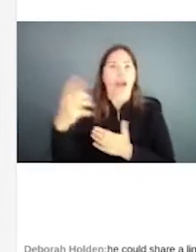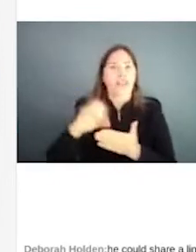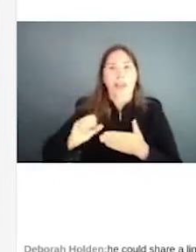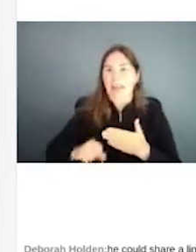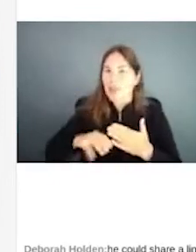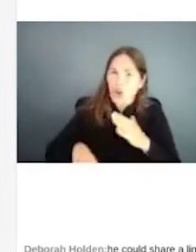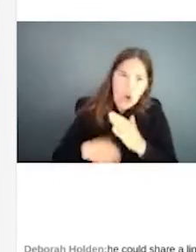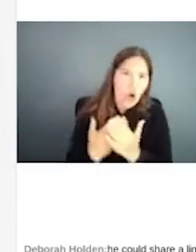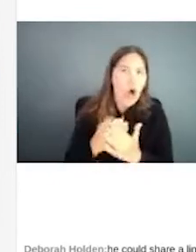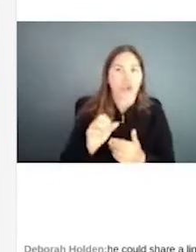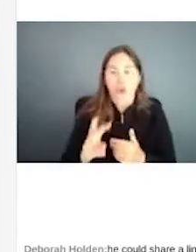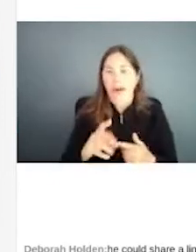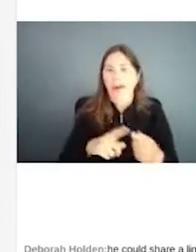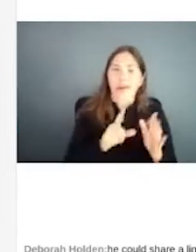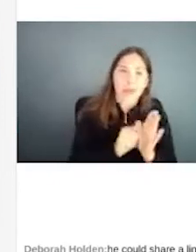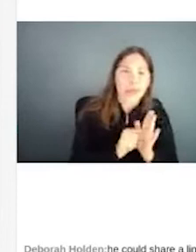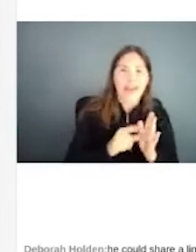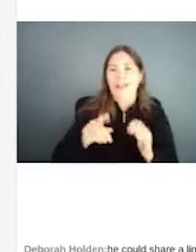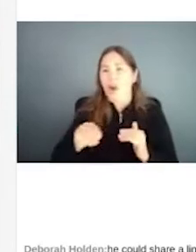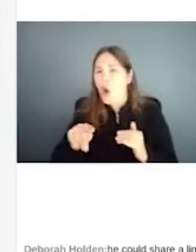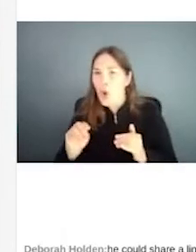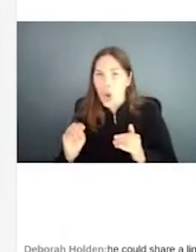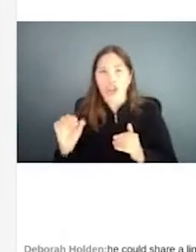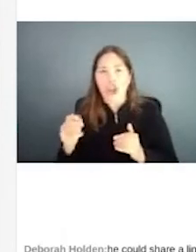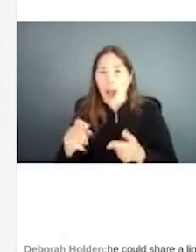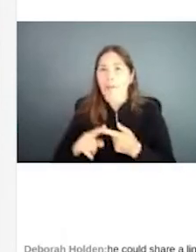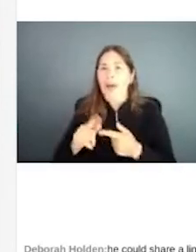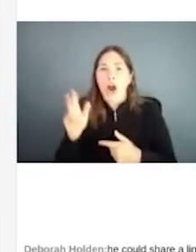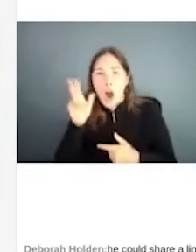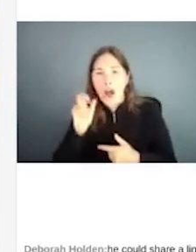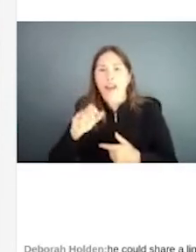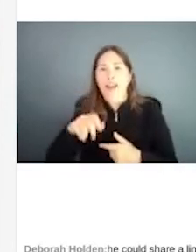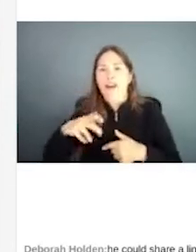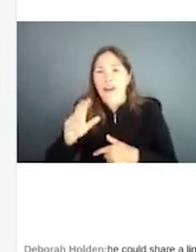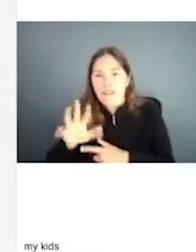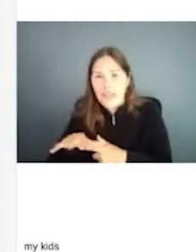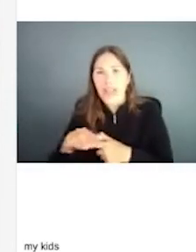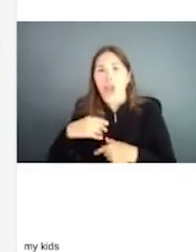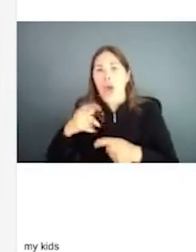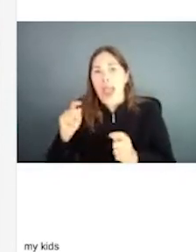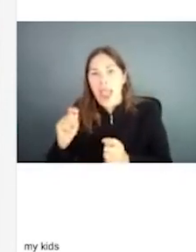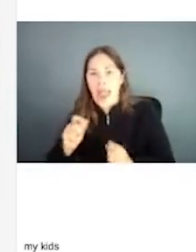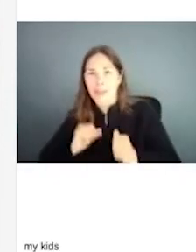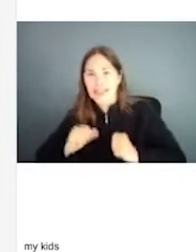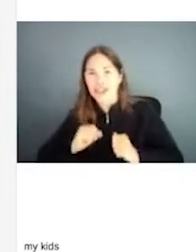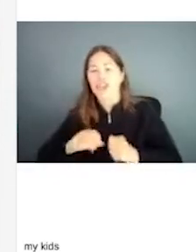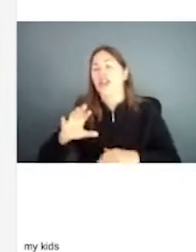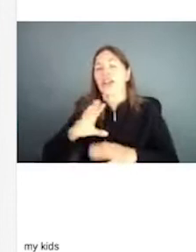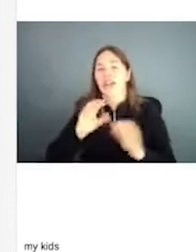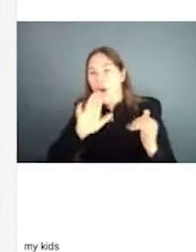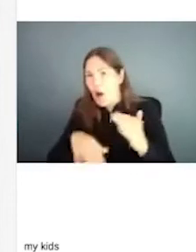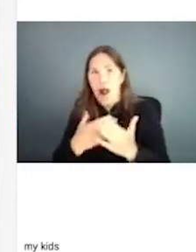right? Print, Photoshop, Illustrator, audio, video, animation, web page design. And when the